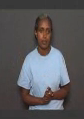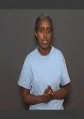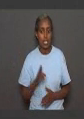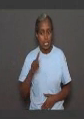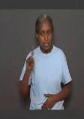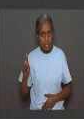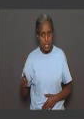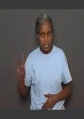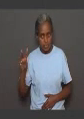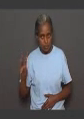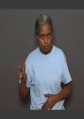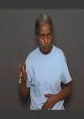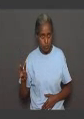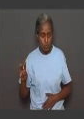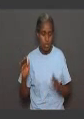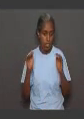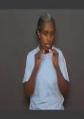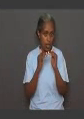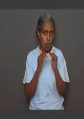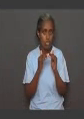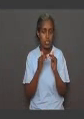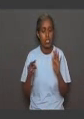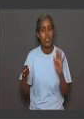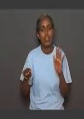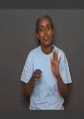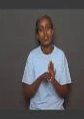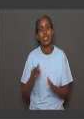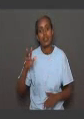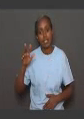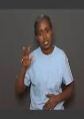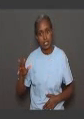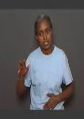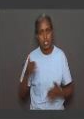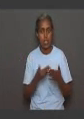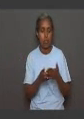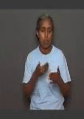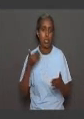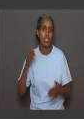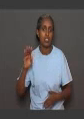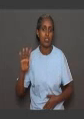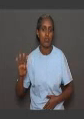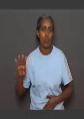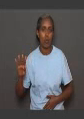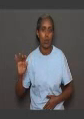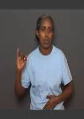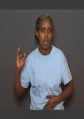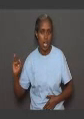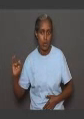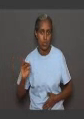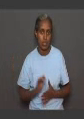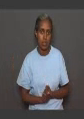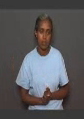Let Z2 equal negative 3 minus 4